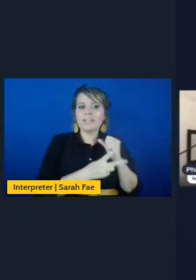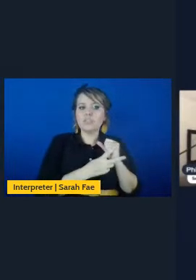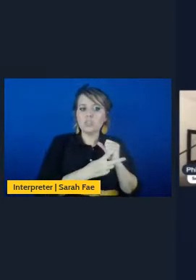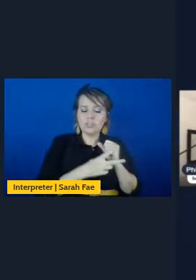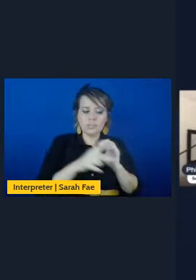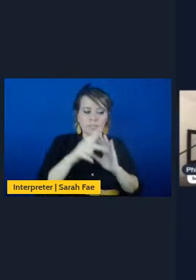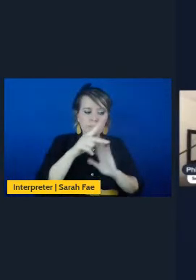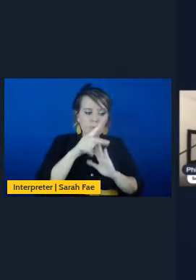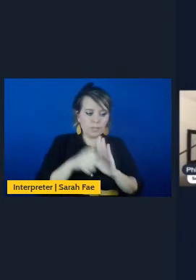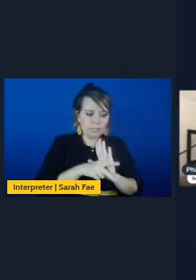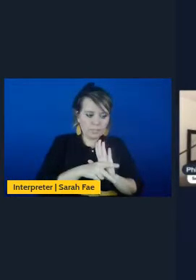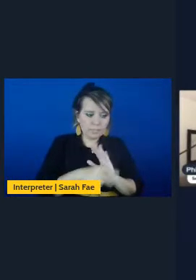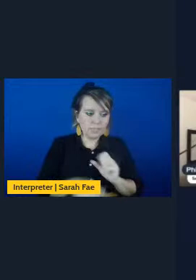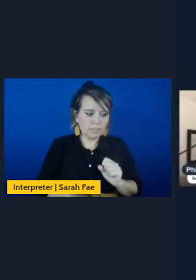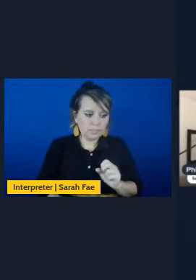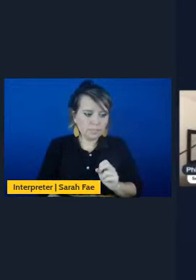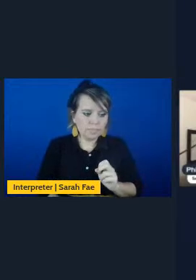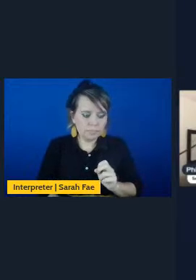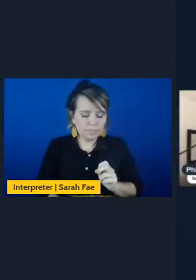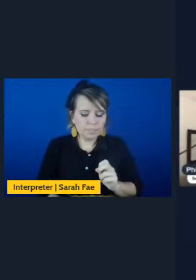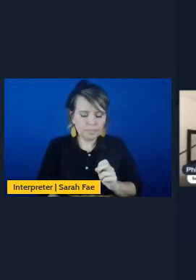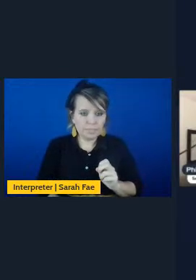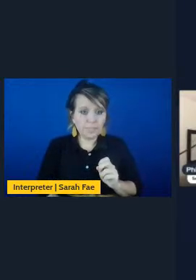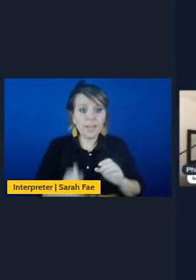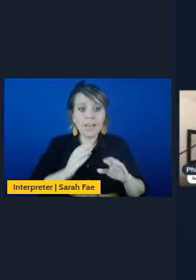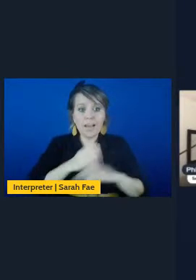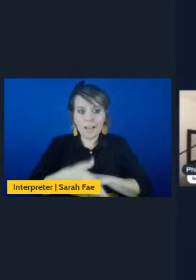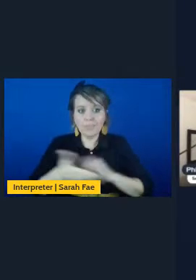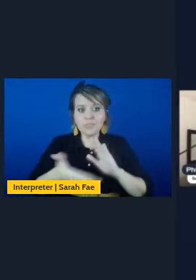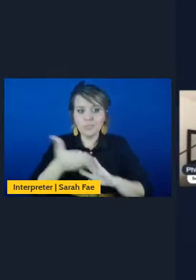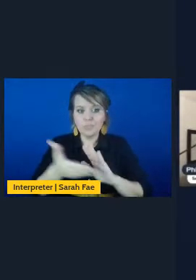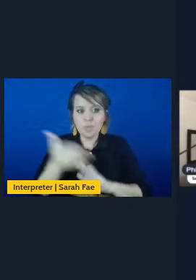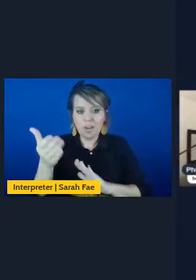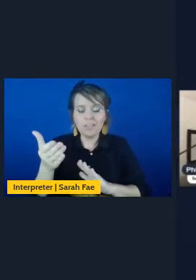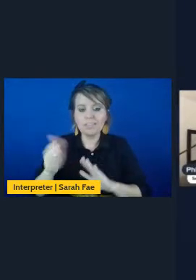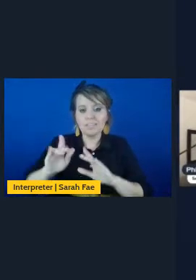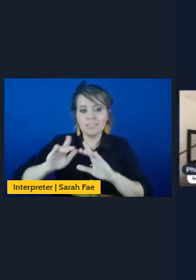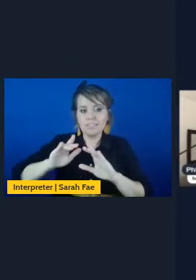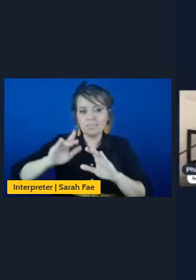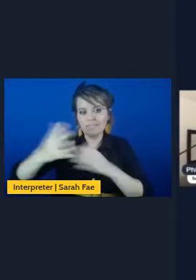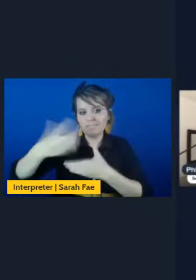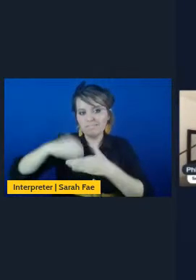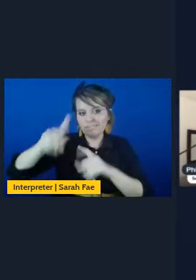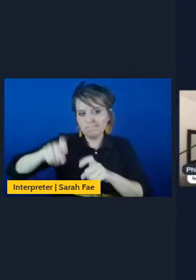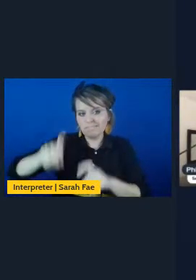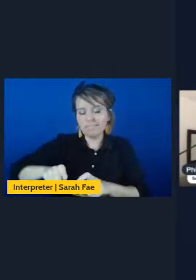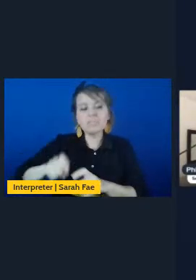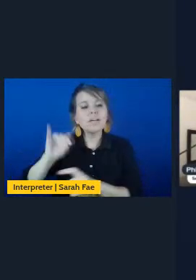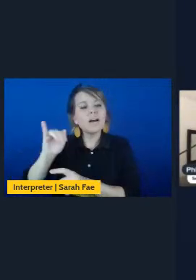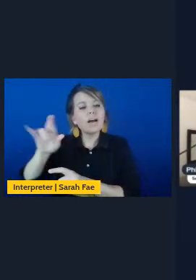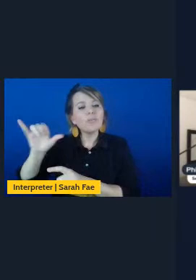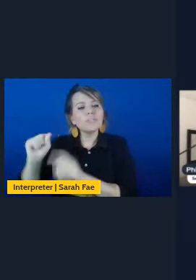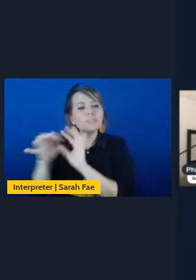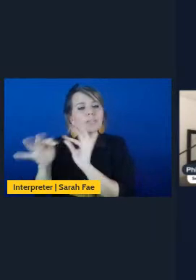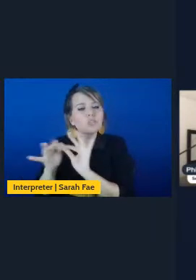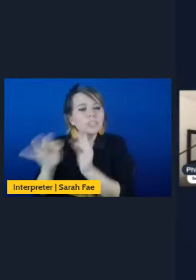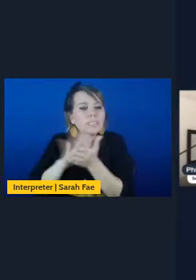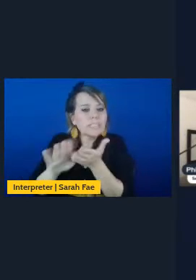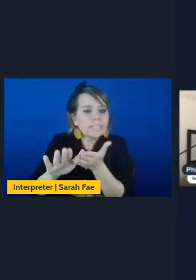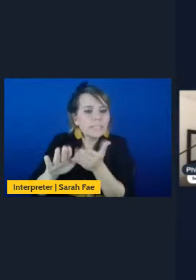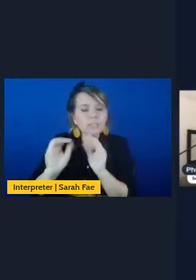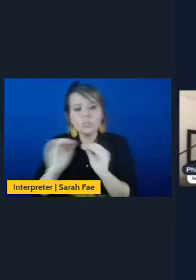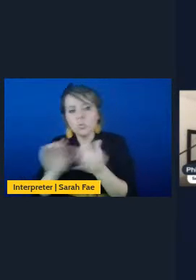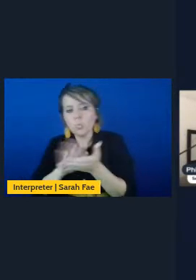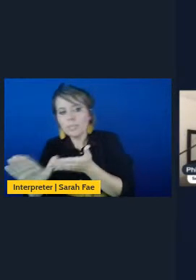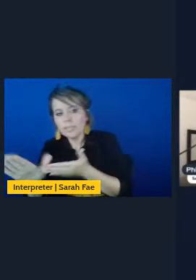policies, after you run your integration test, Iris was talking about a clean, no clean flag. When you